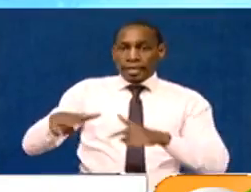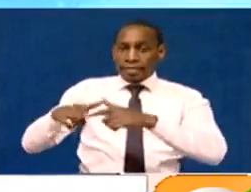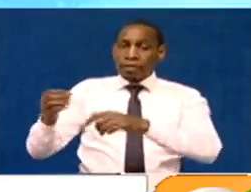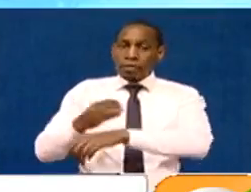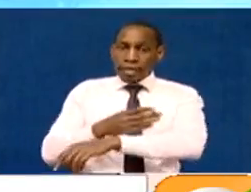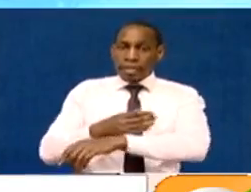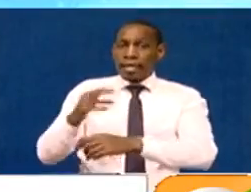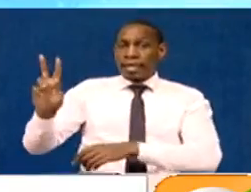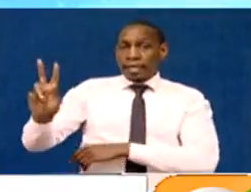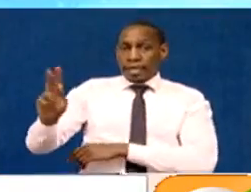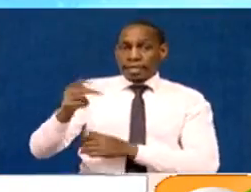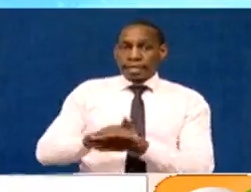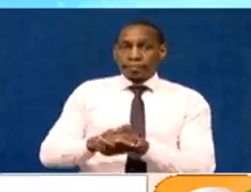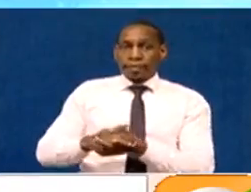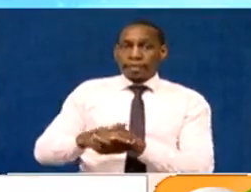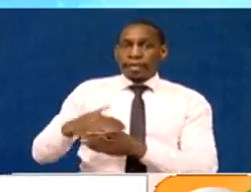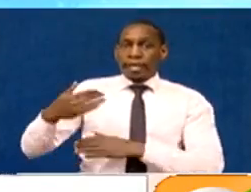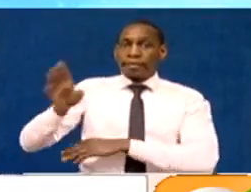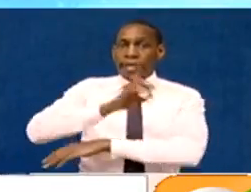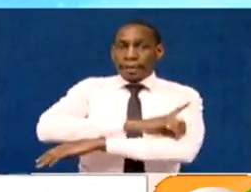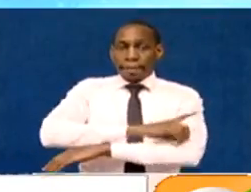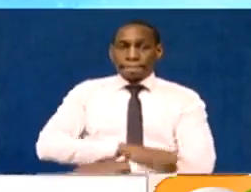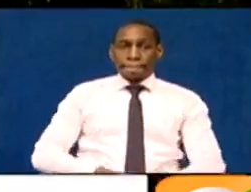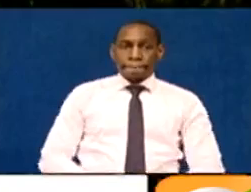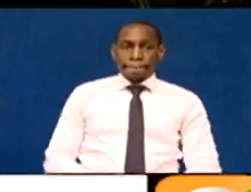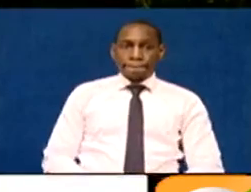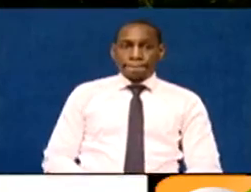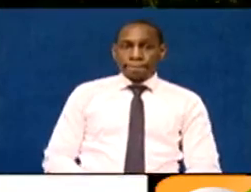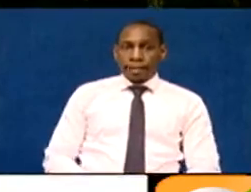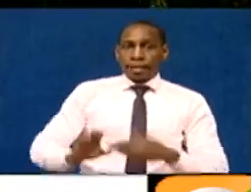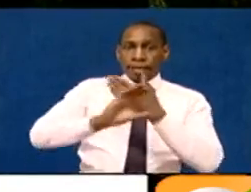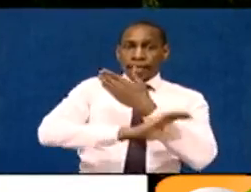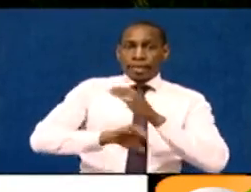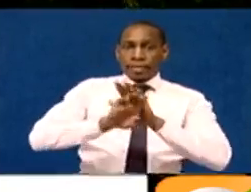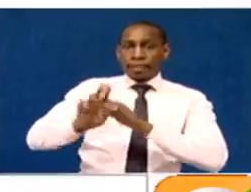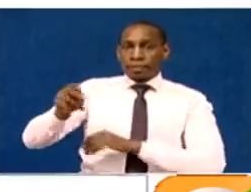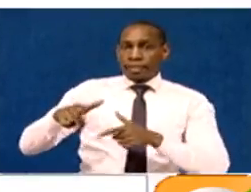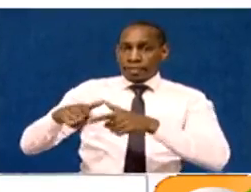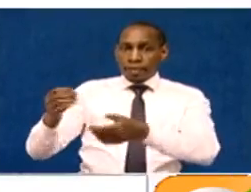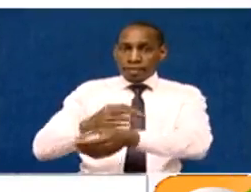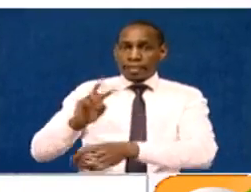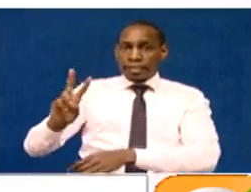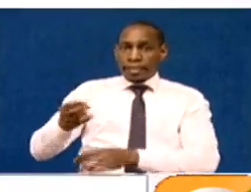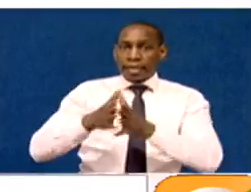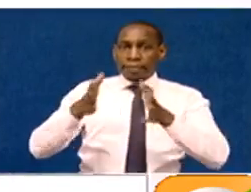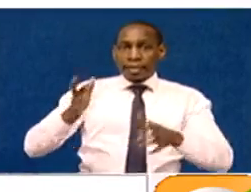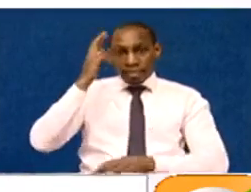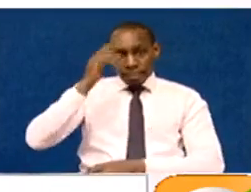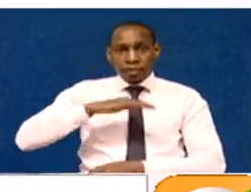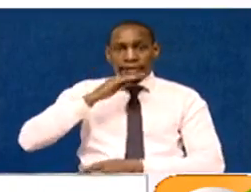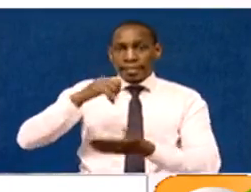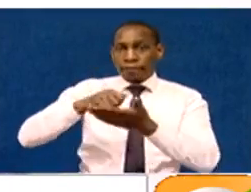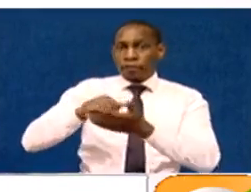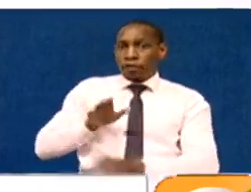cervical cancer in Kenya every day. For a country like Kenya, where cervical cancer is the second leading cause of death